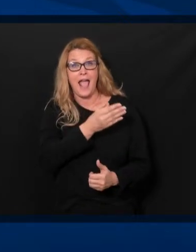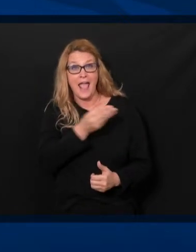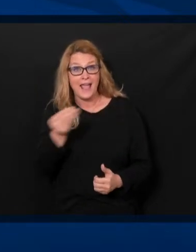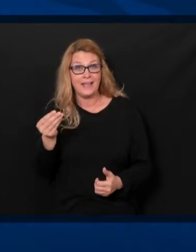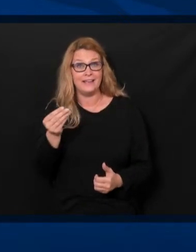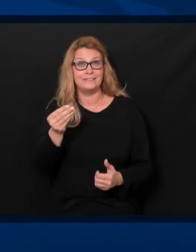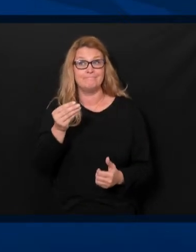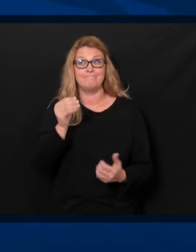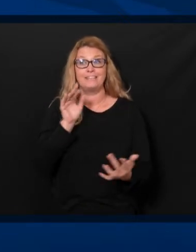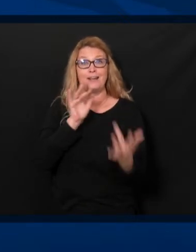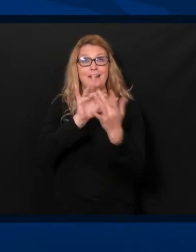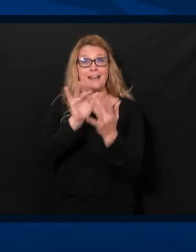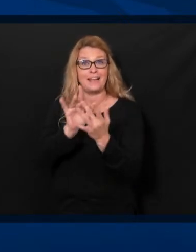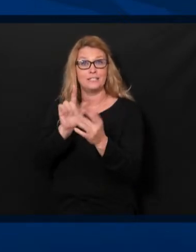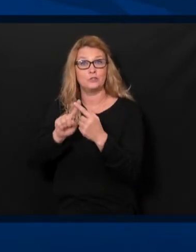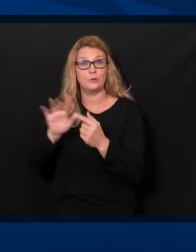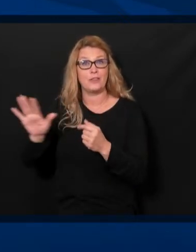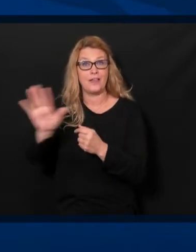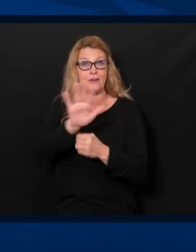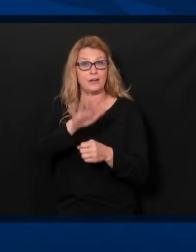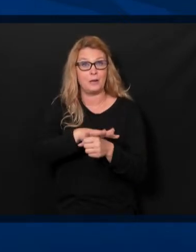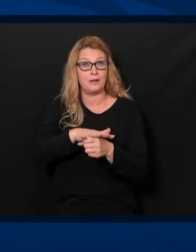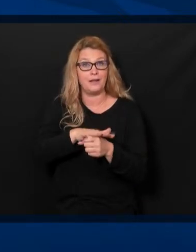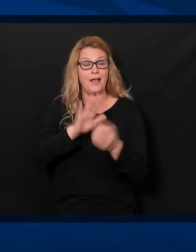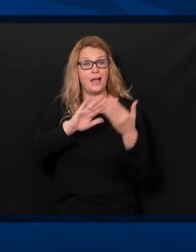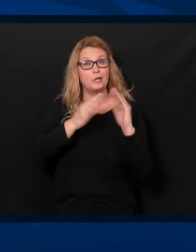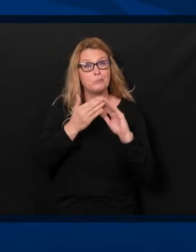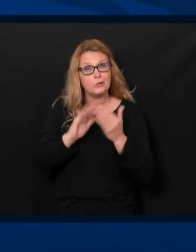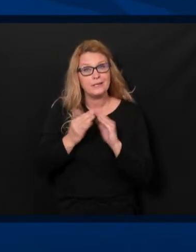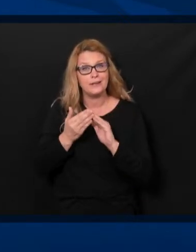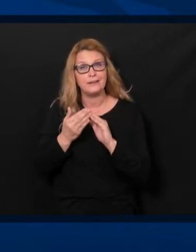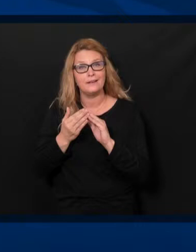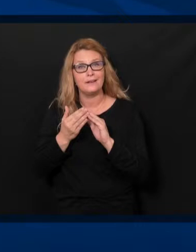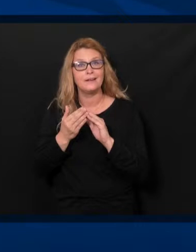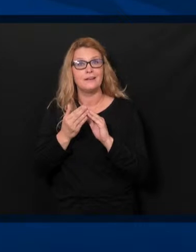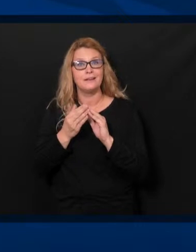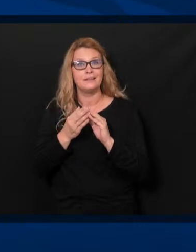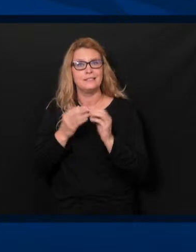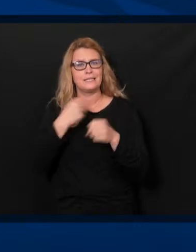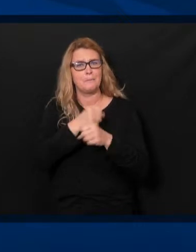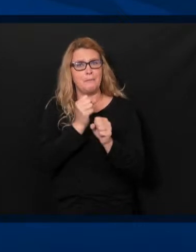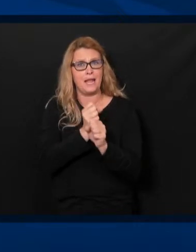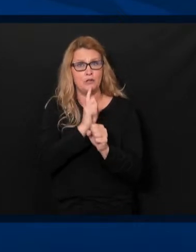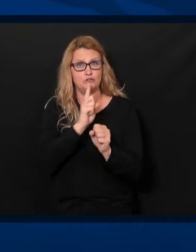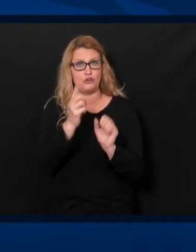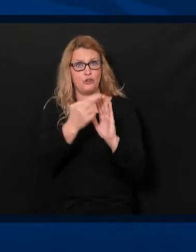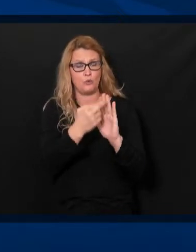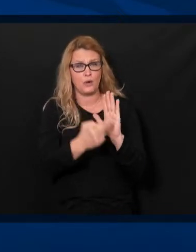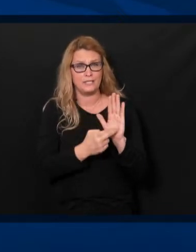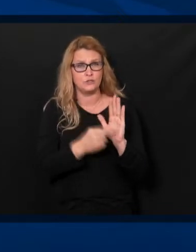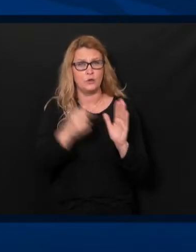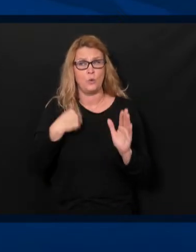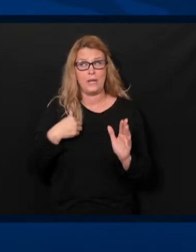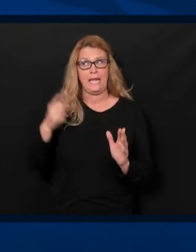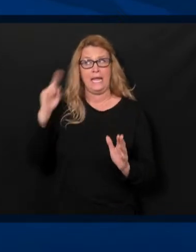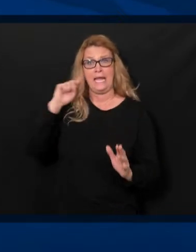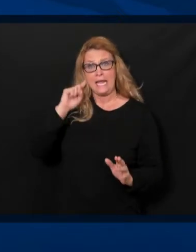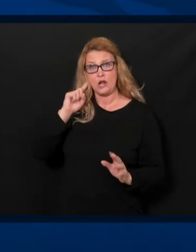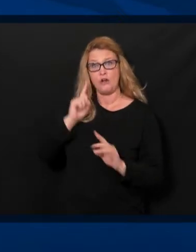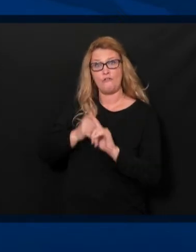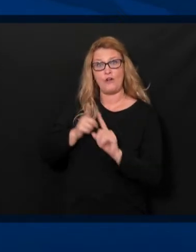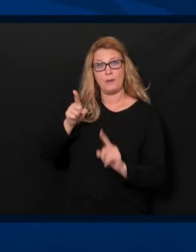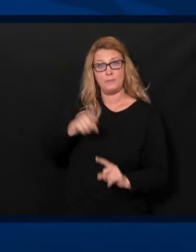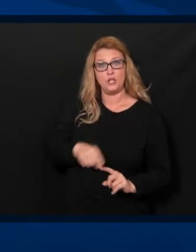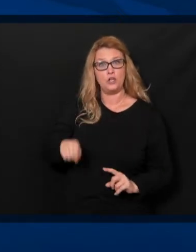as reaching out to their community to make sure that they are registered. And we keep hearing from you guys that these